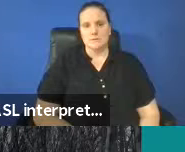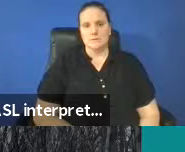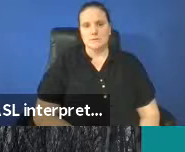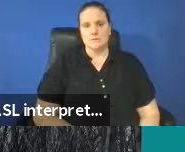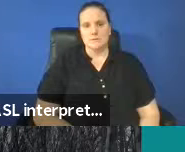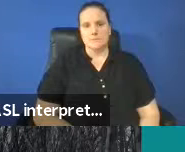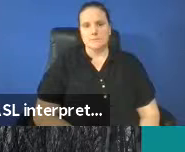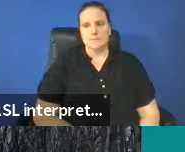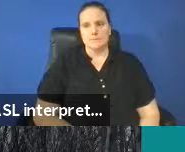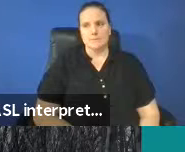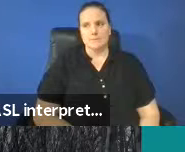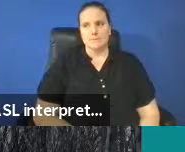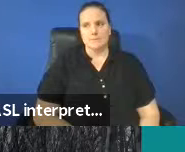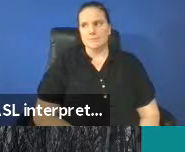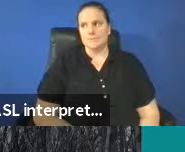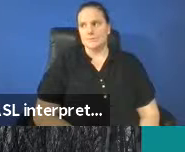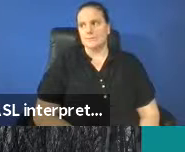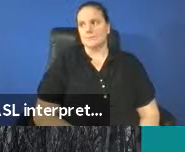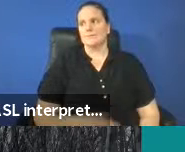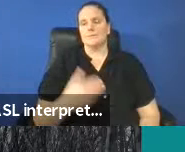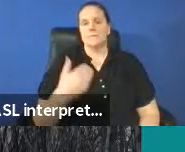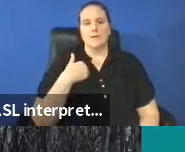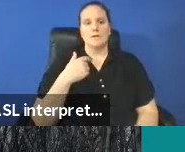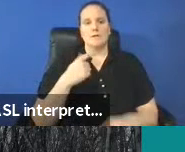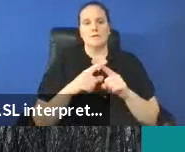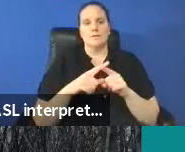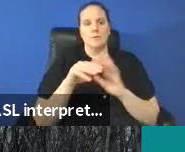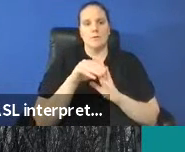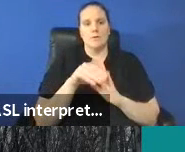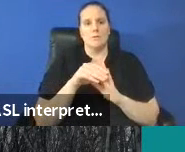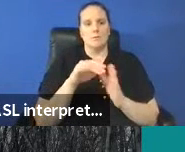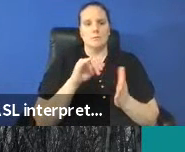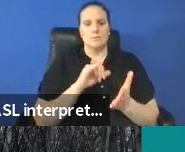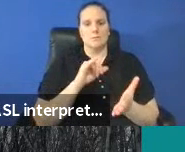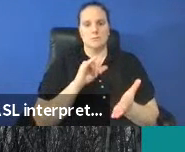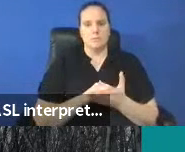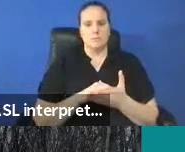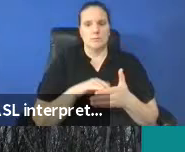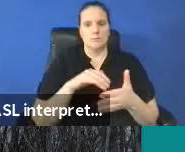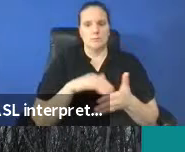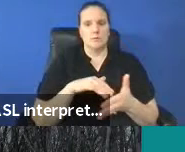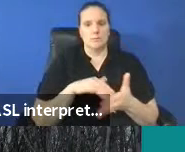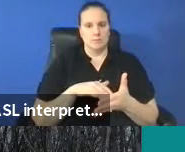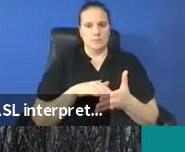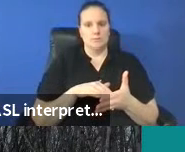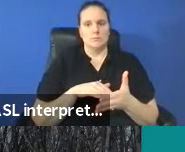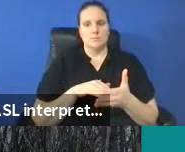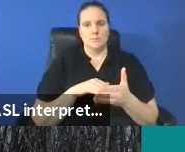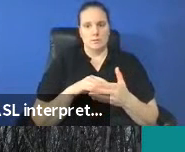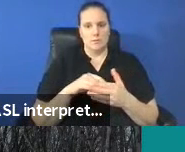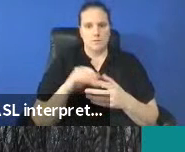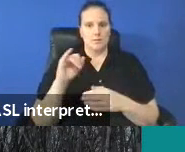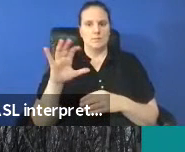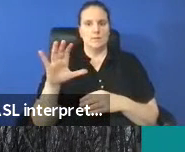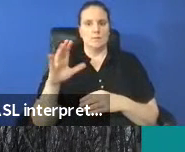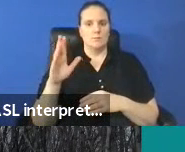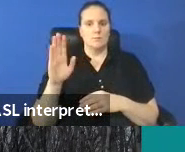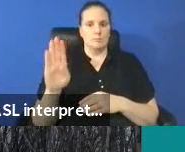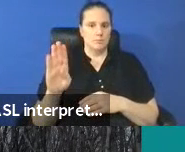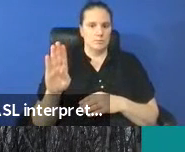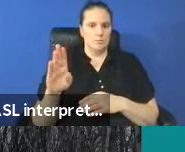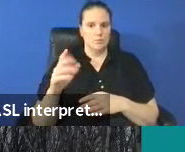So there are a couple different modes that are being studied by the Interstate Bridge Replacement